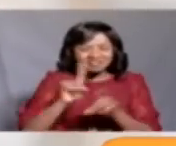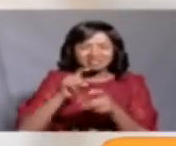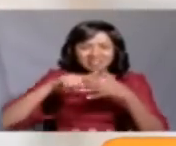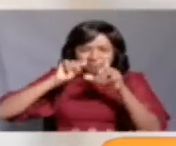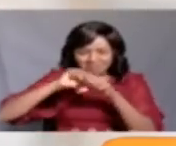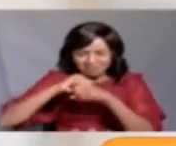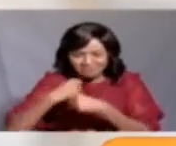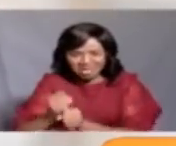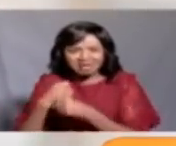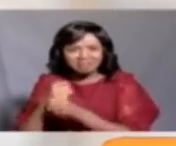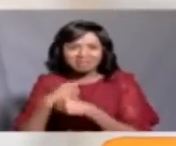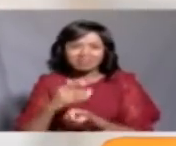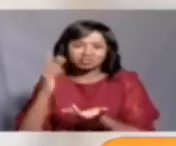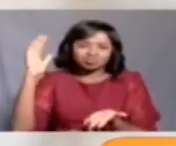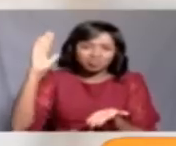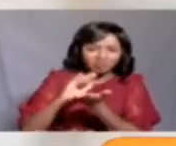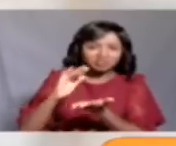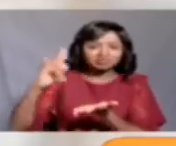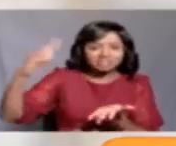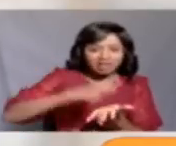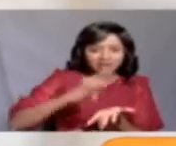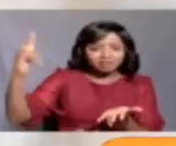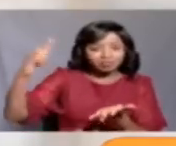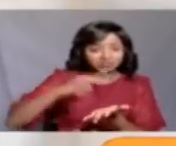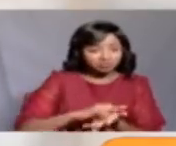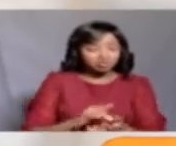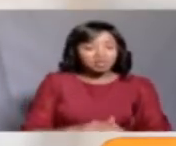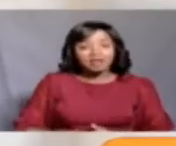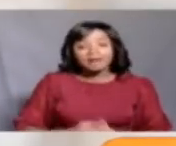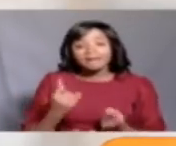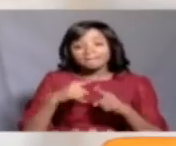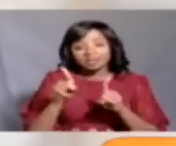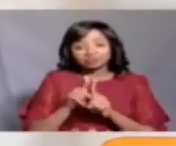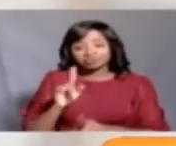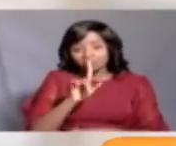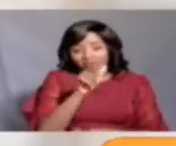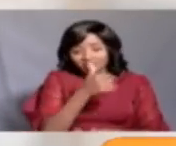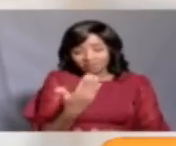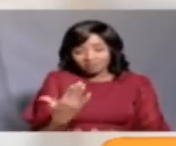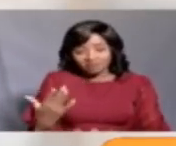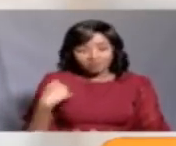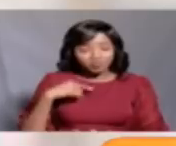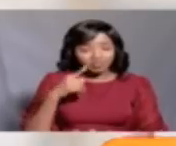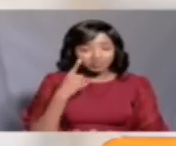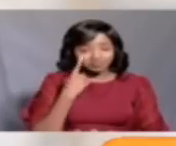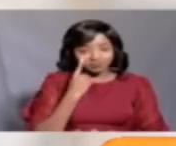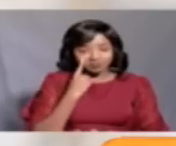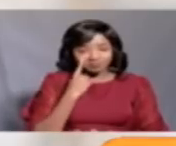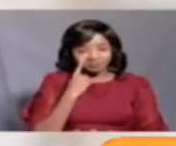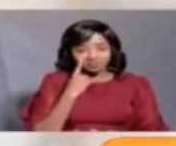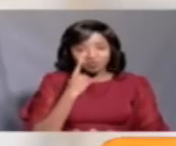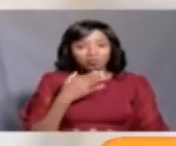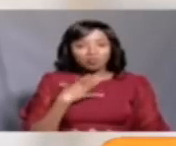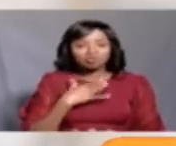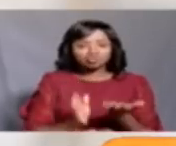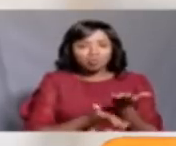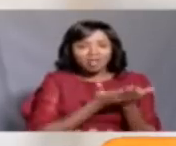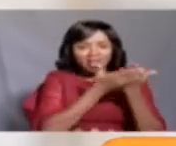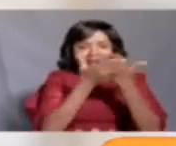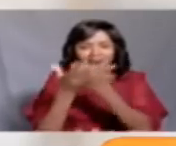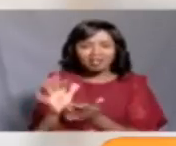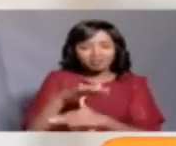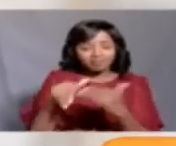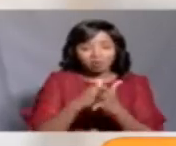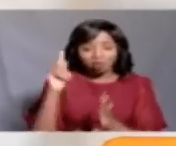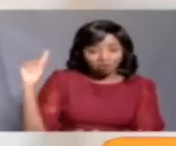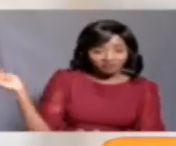the importation. And then one thing that we focus to work on is we are trying to cover the whole of Kenya. So as at